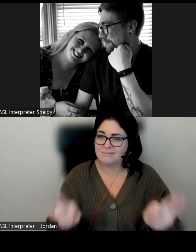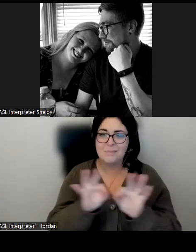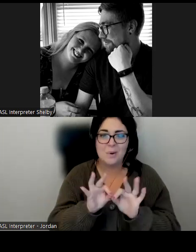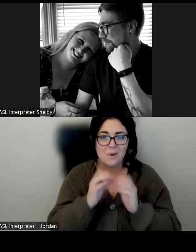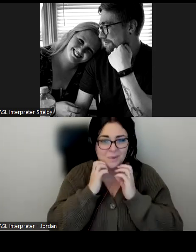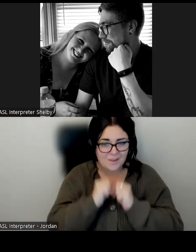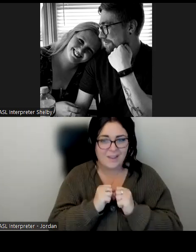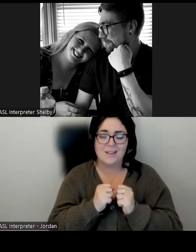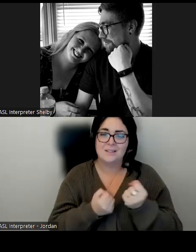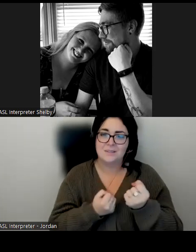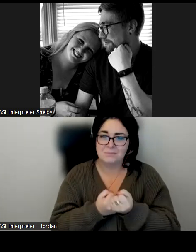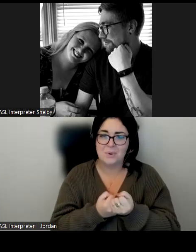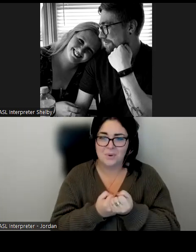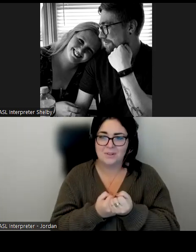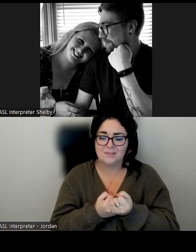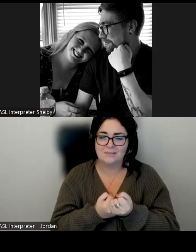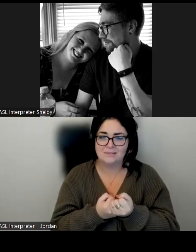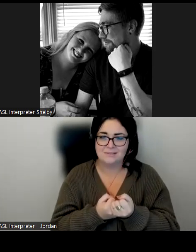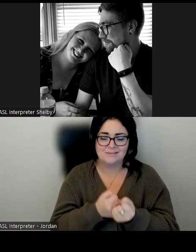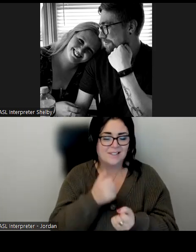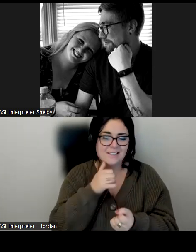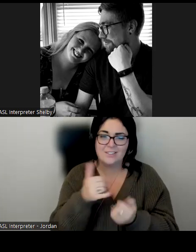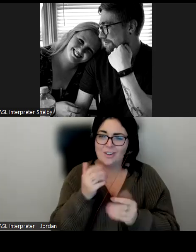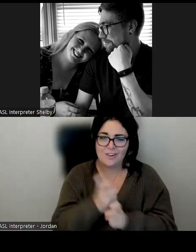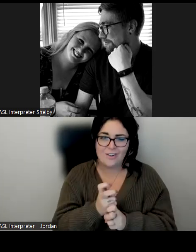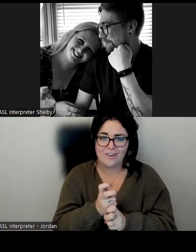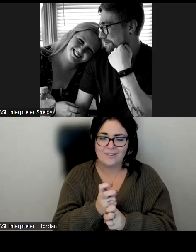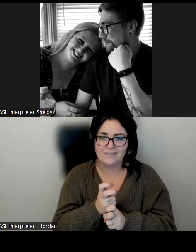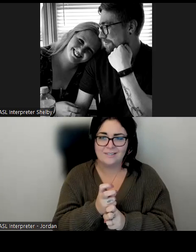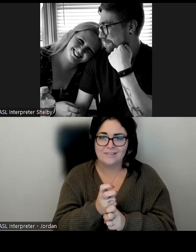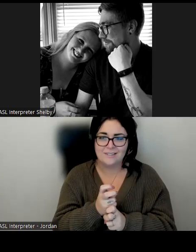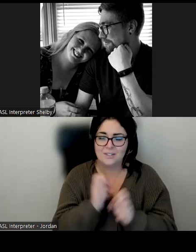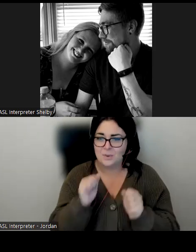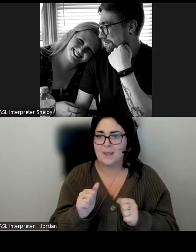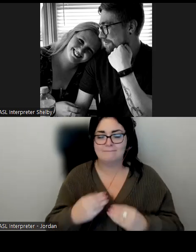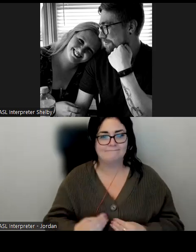phone call is not too far away to make somebody happy